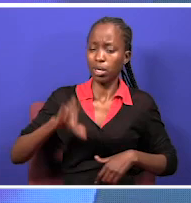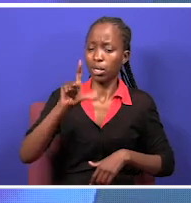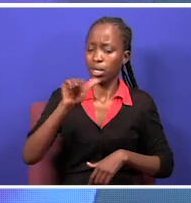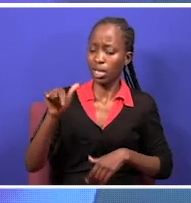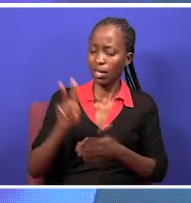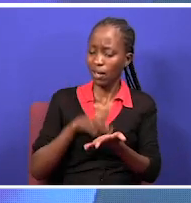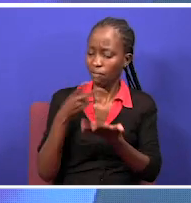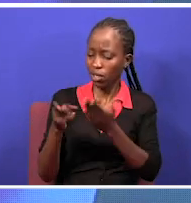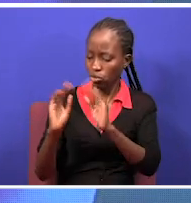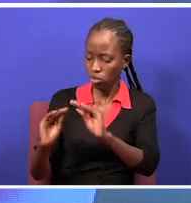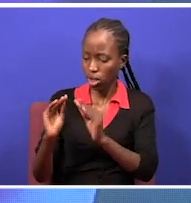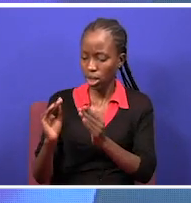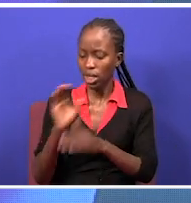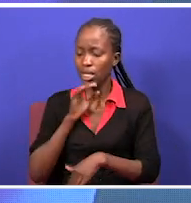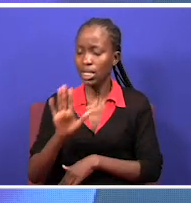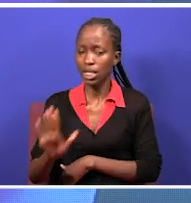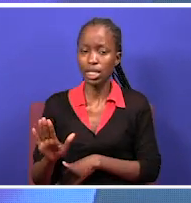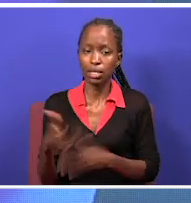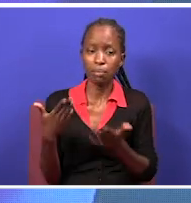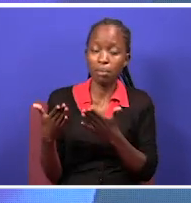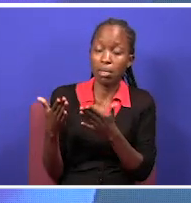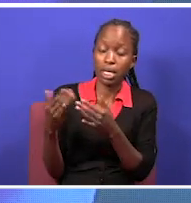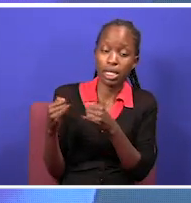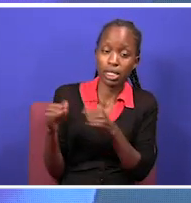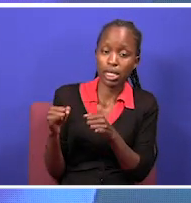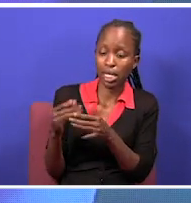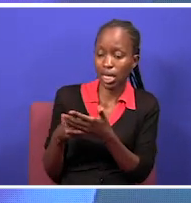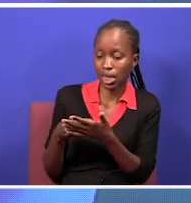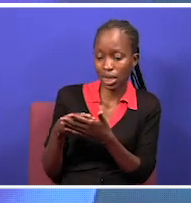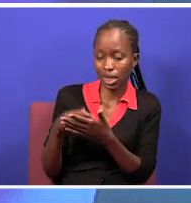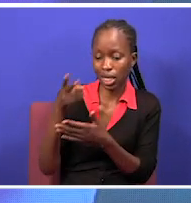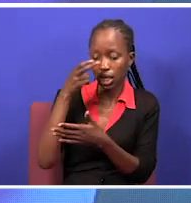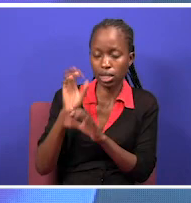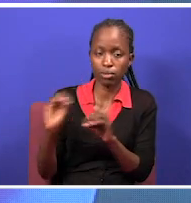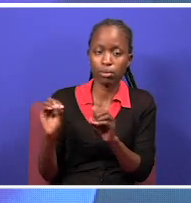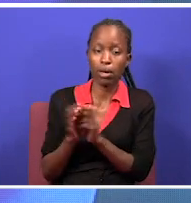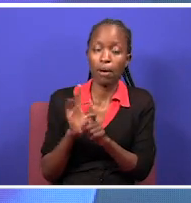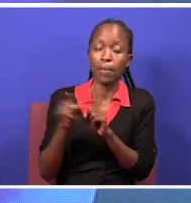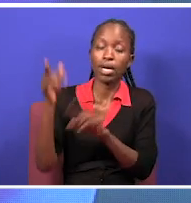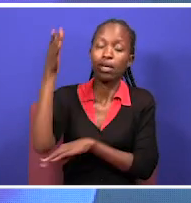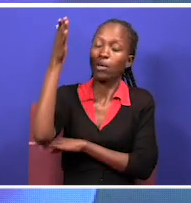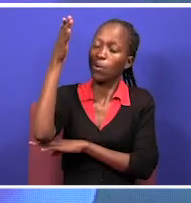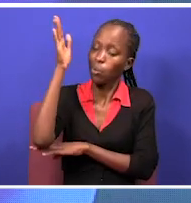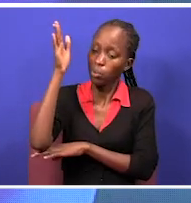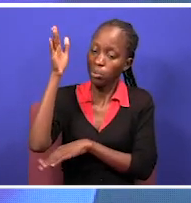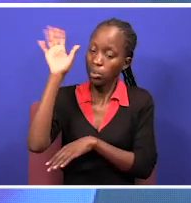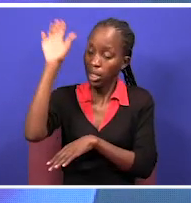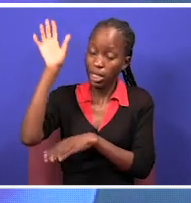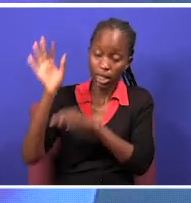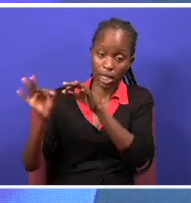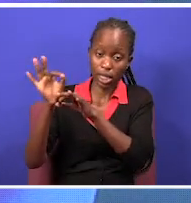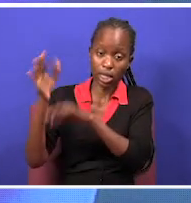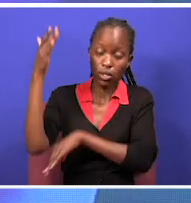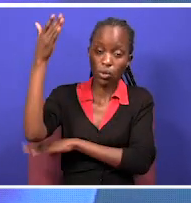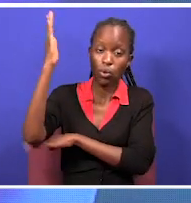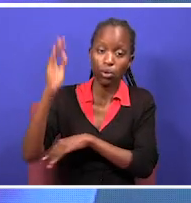children. Maybe he tried and they didn't listen. But God is a just God, so he